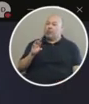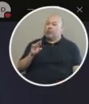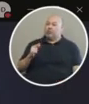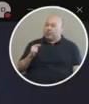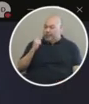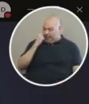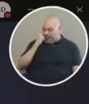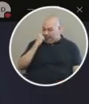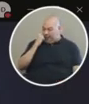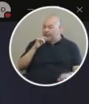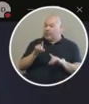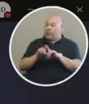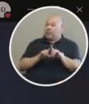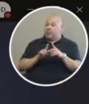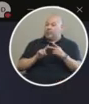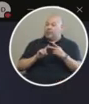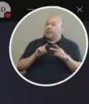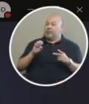epstrong.org and also